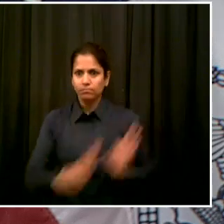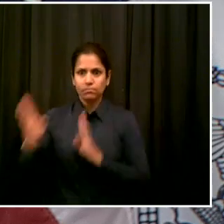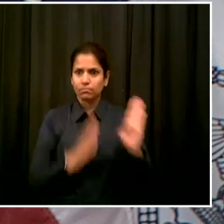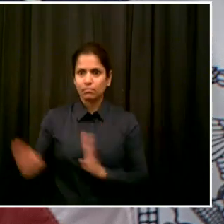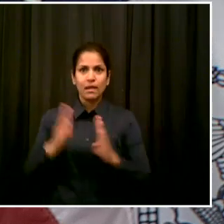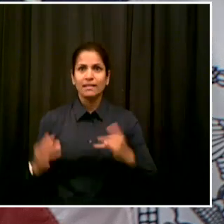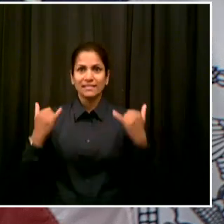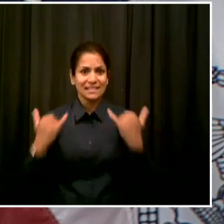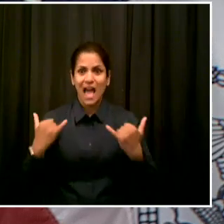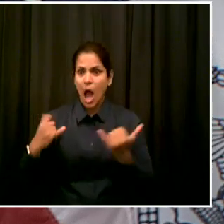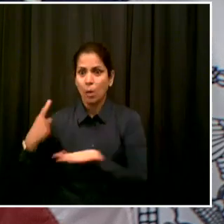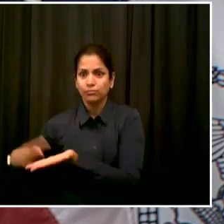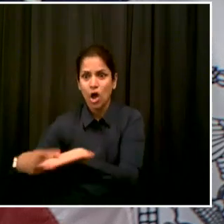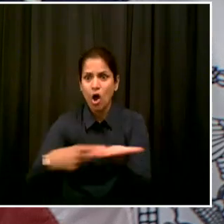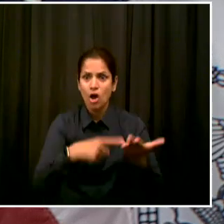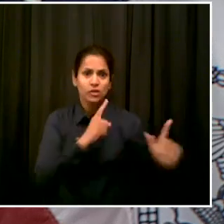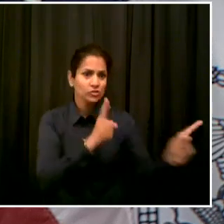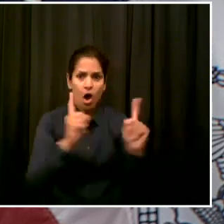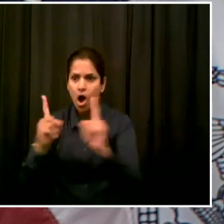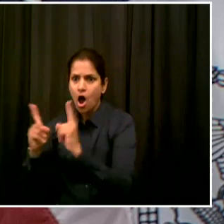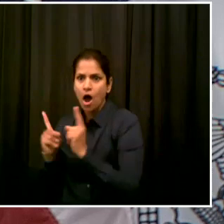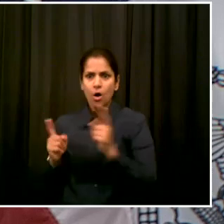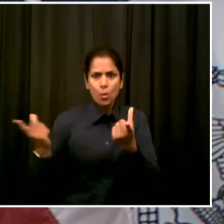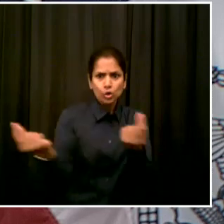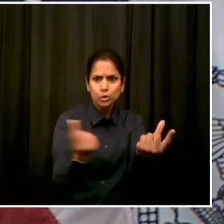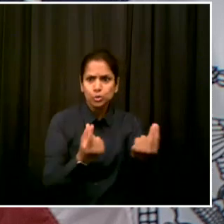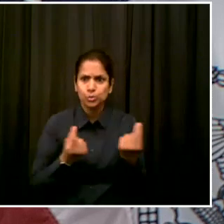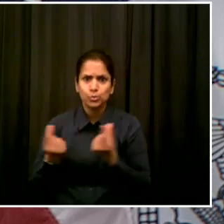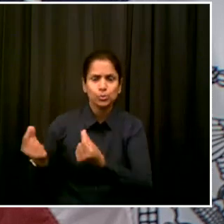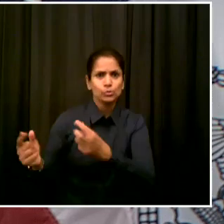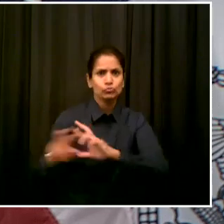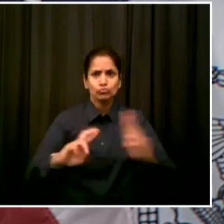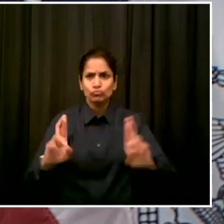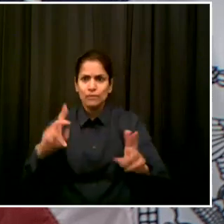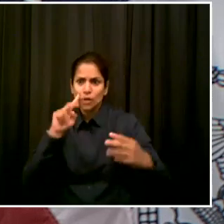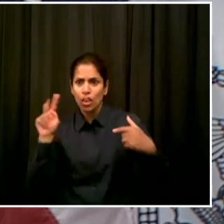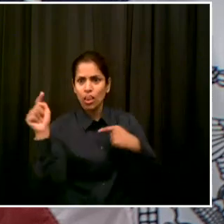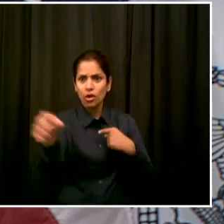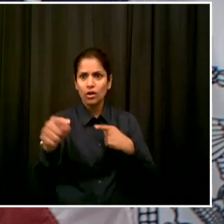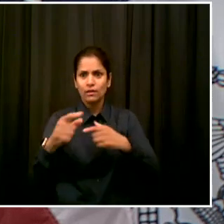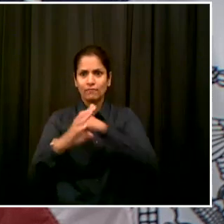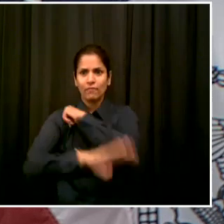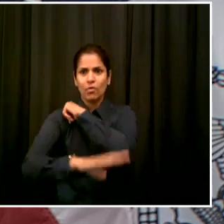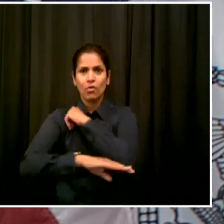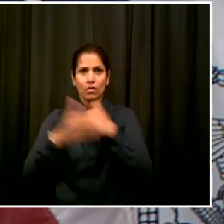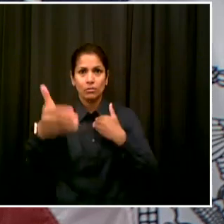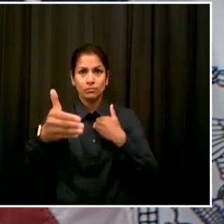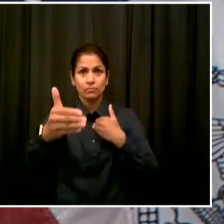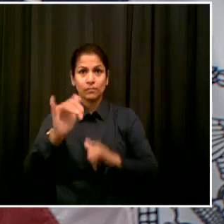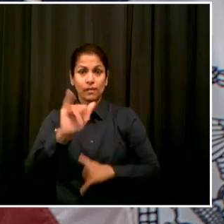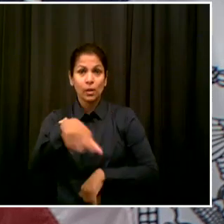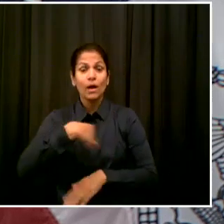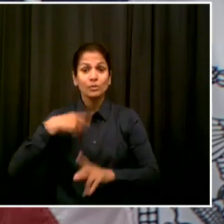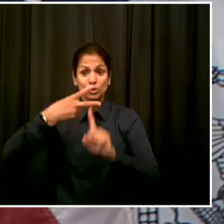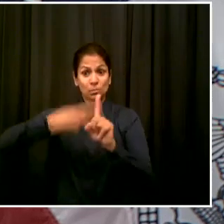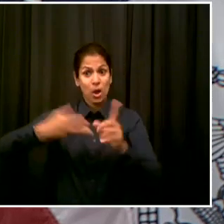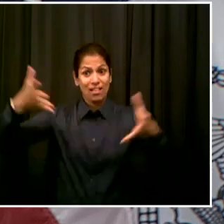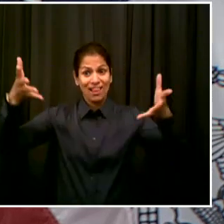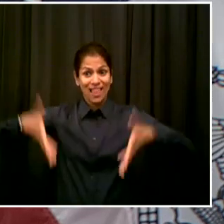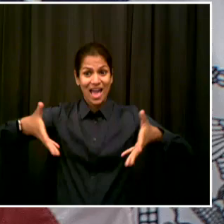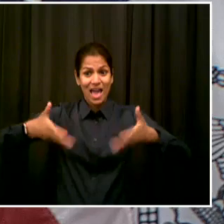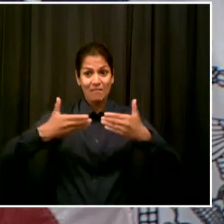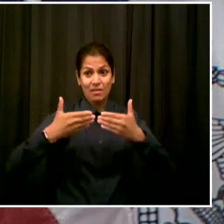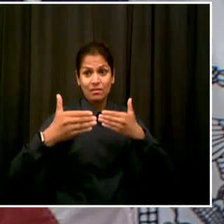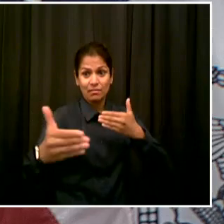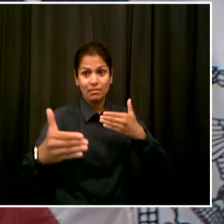could affect our approach. On the other hand, in planning terms, 2 months is real soon. So we're working real hard right now. We are determining